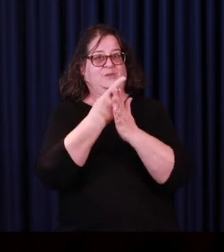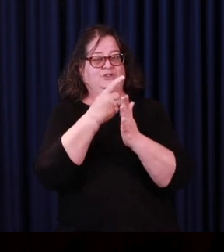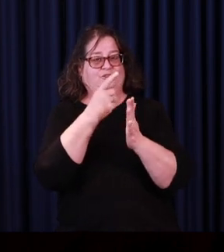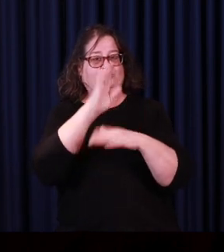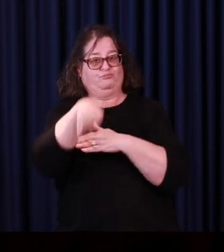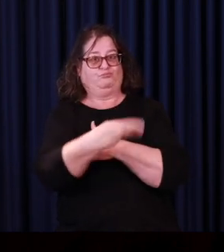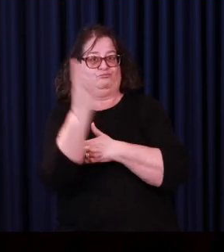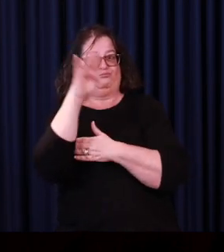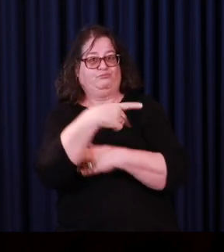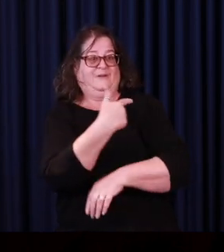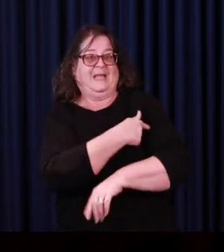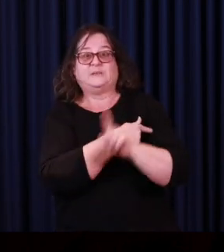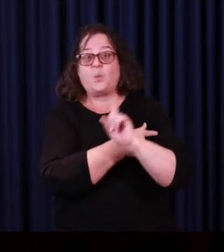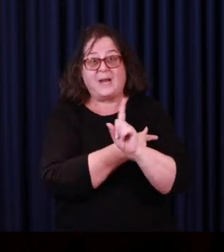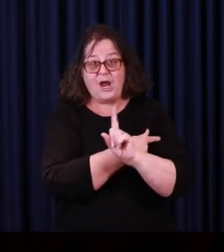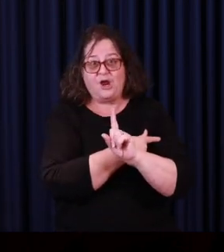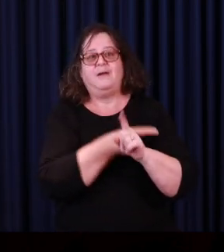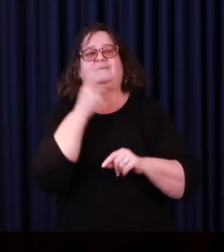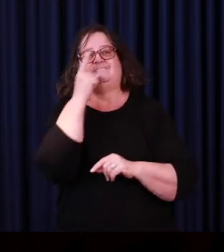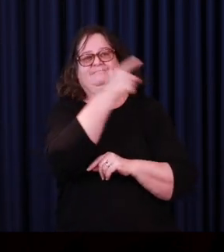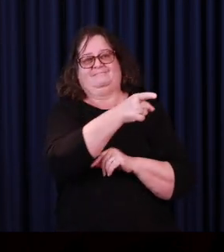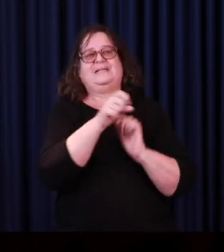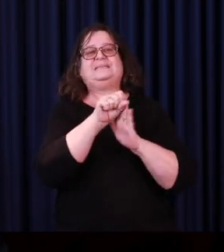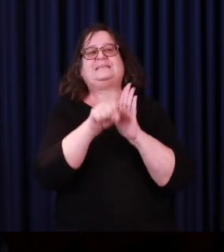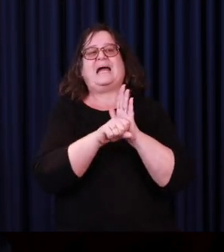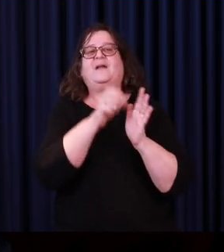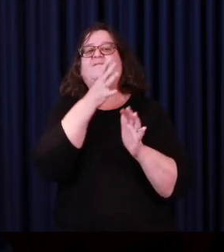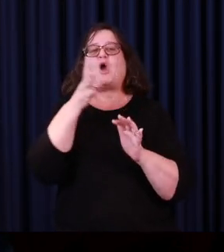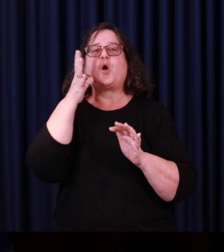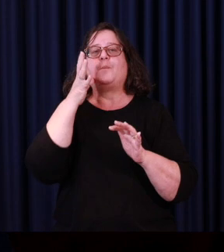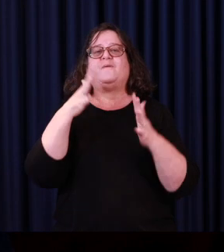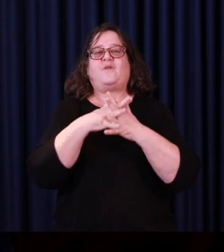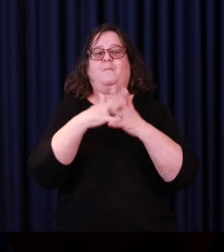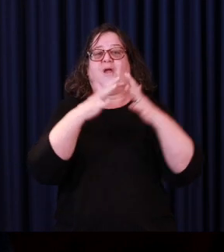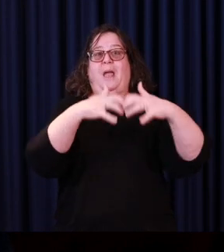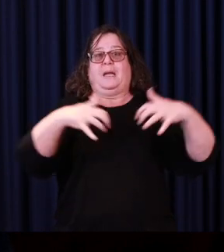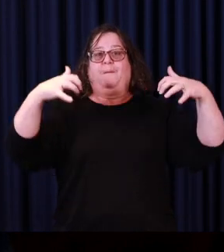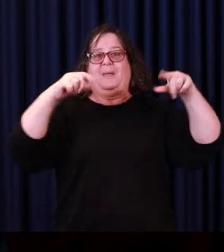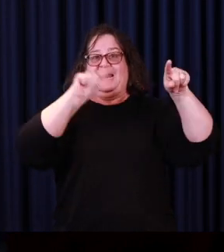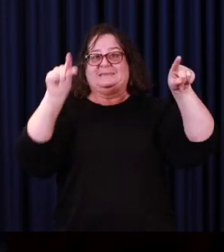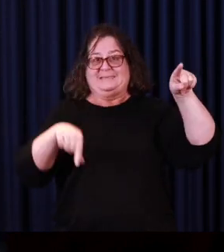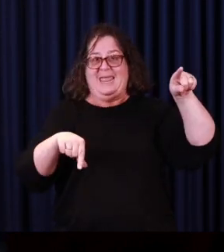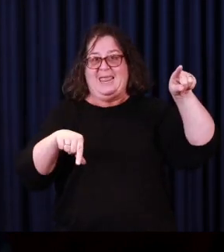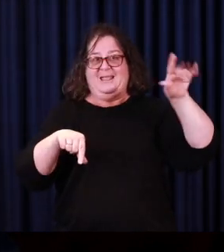notable location, State Farm Stadium, home of the Arizona Cardinals.